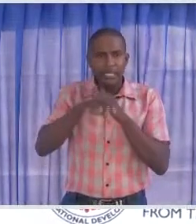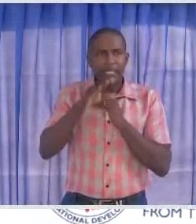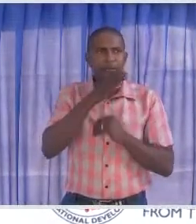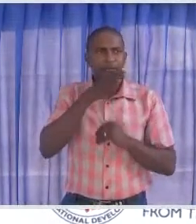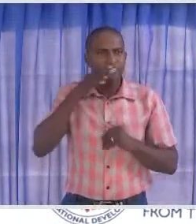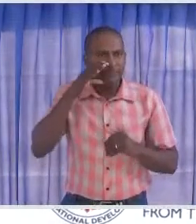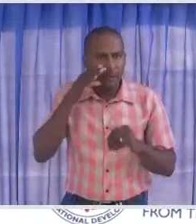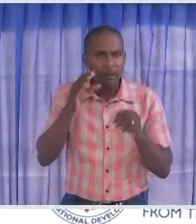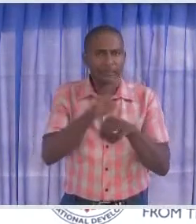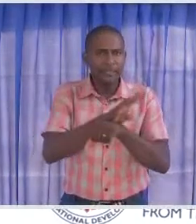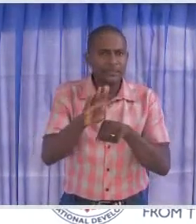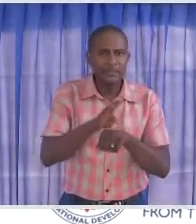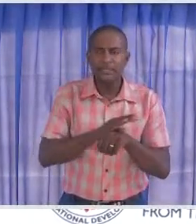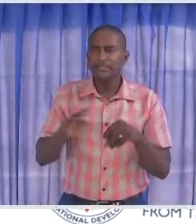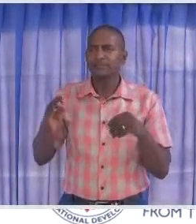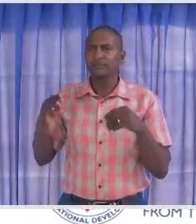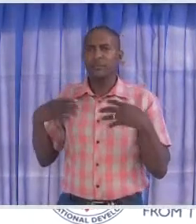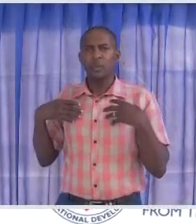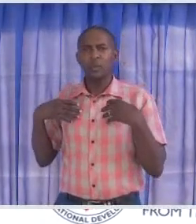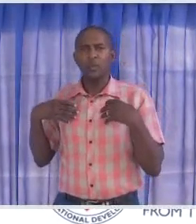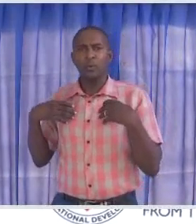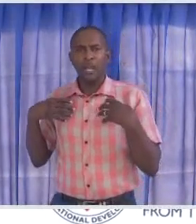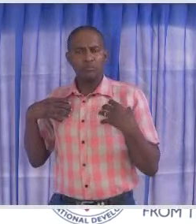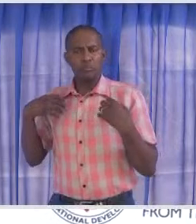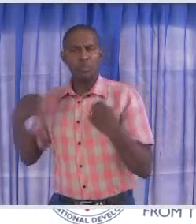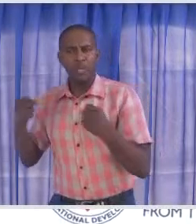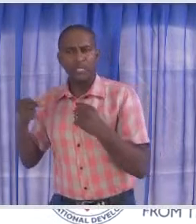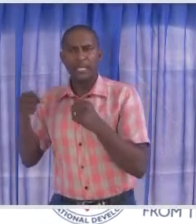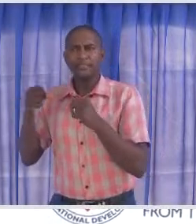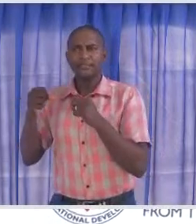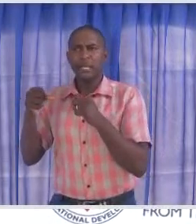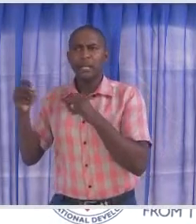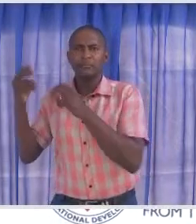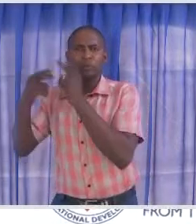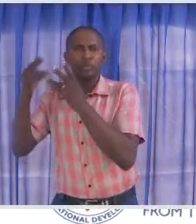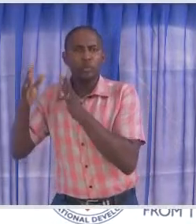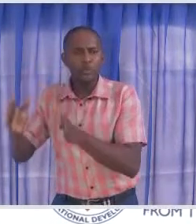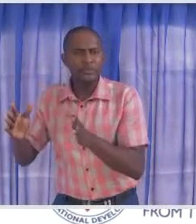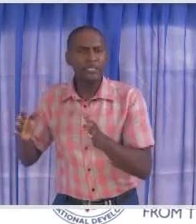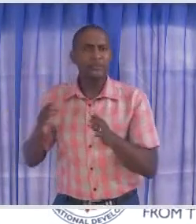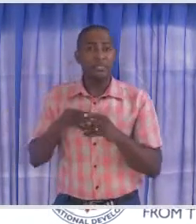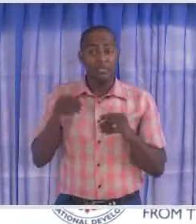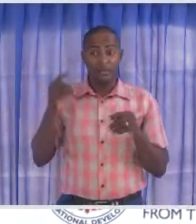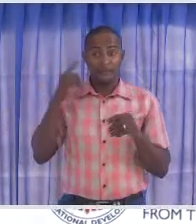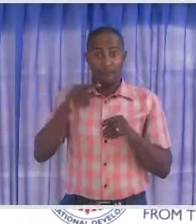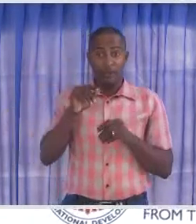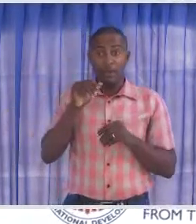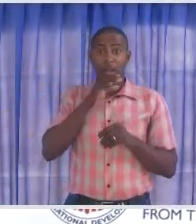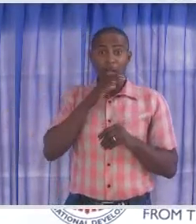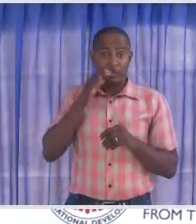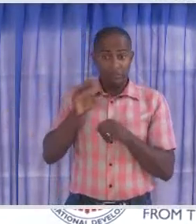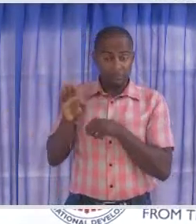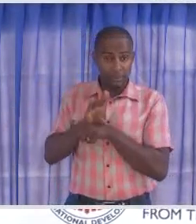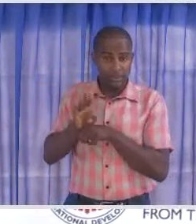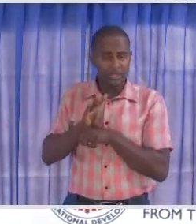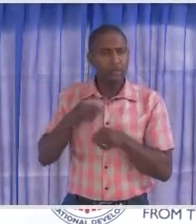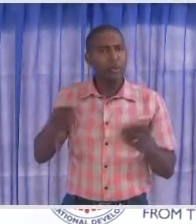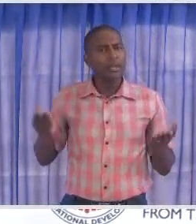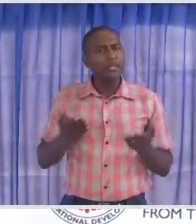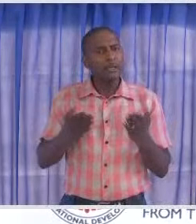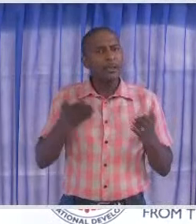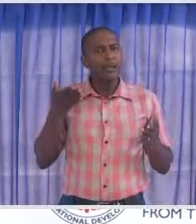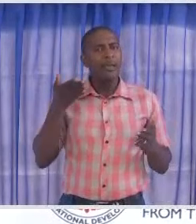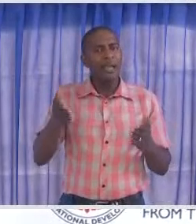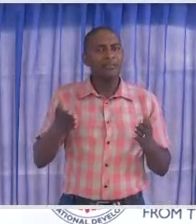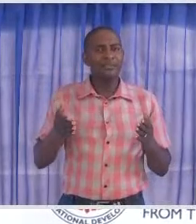agribusiness, wellness tourism, and the creative industries. This morning, we're focusing on agribusiness, and that's why we're here helping to